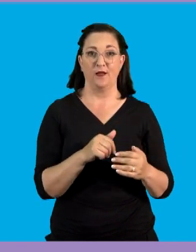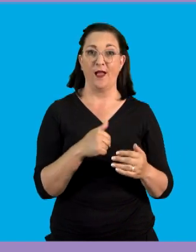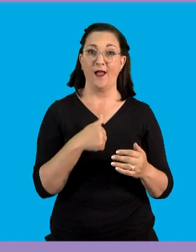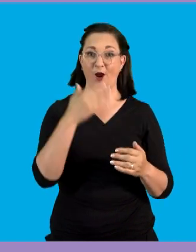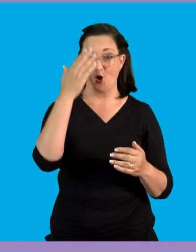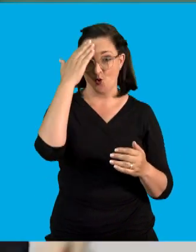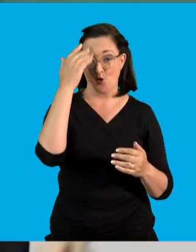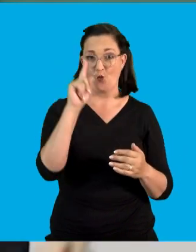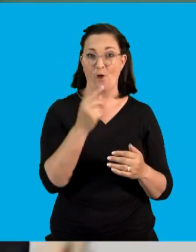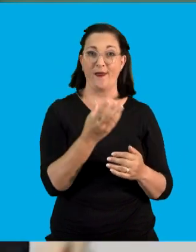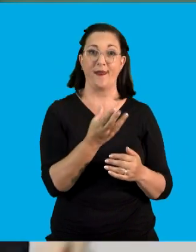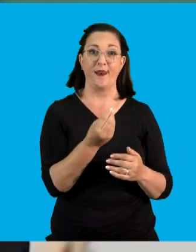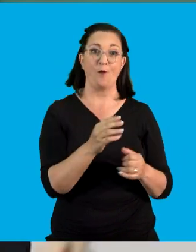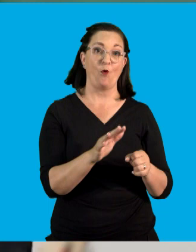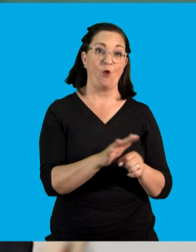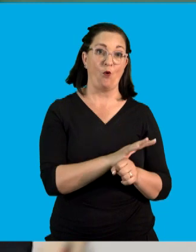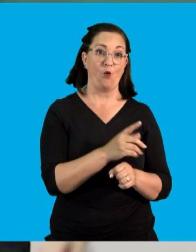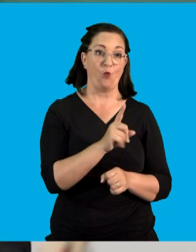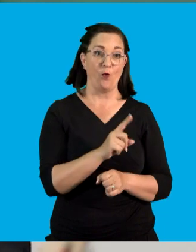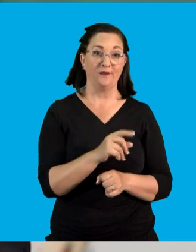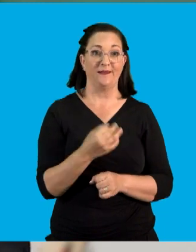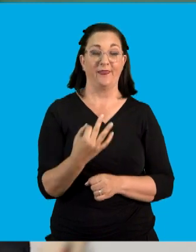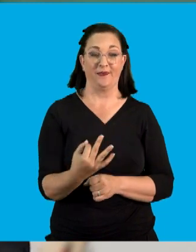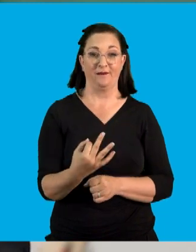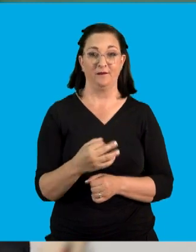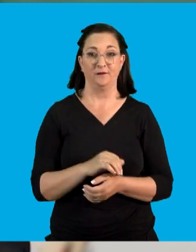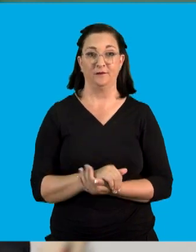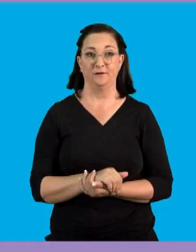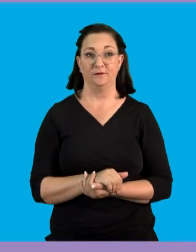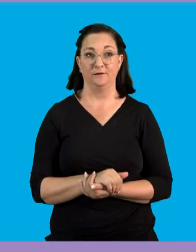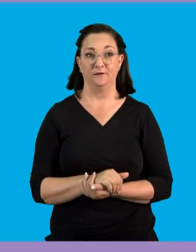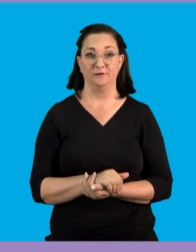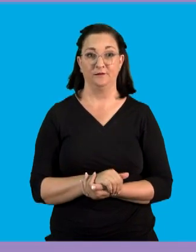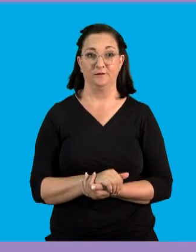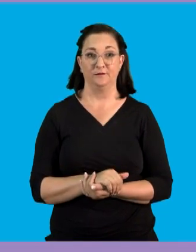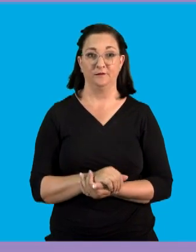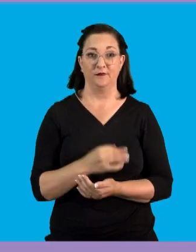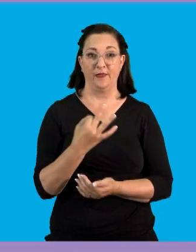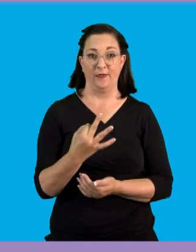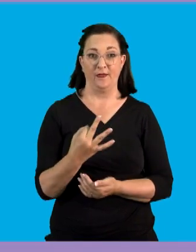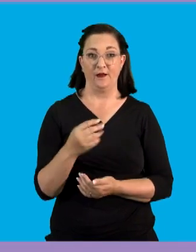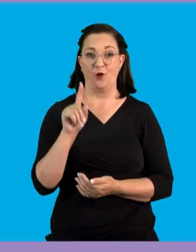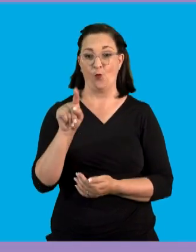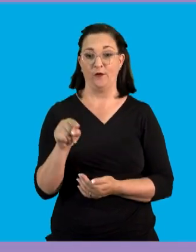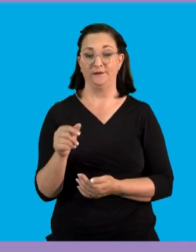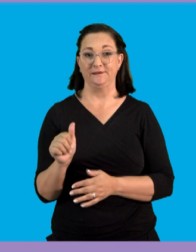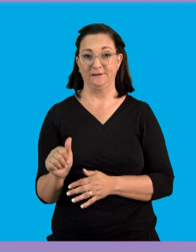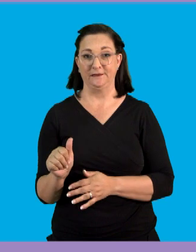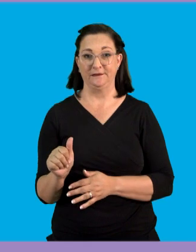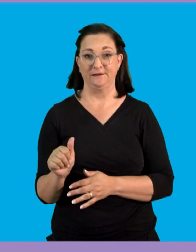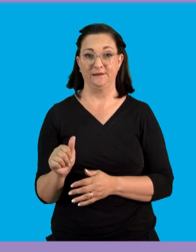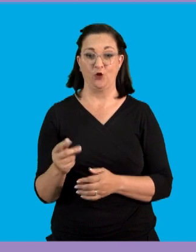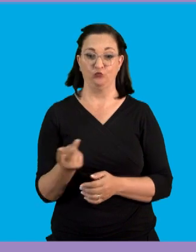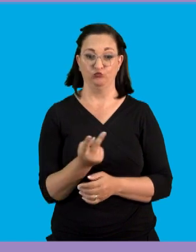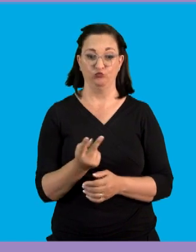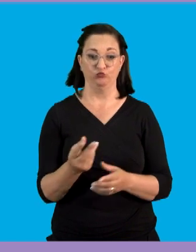that 18/6 actually give me a whole number of 3. And we have that